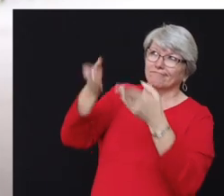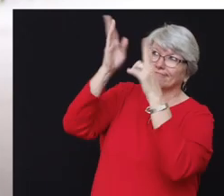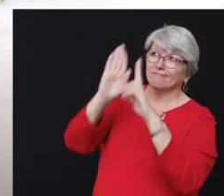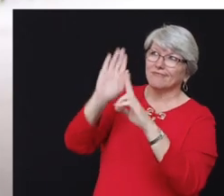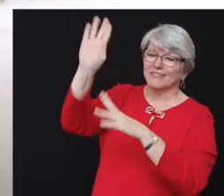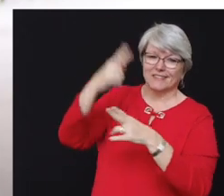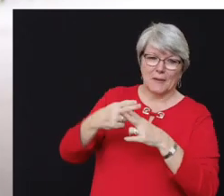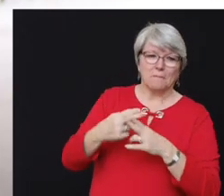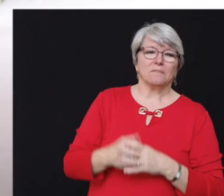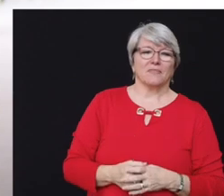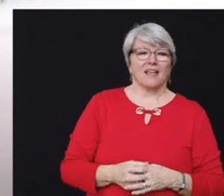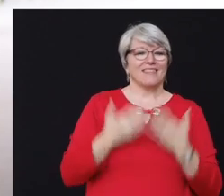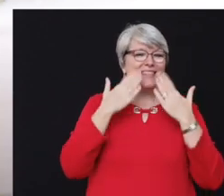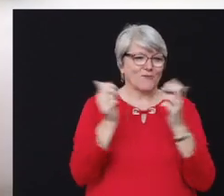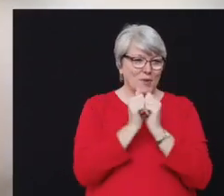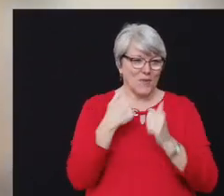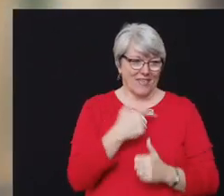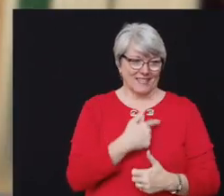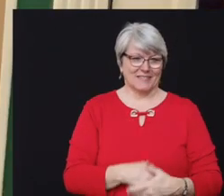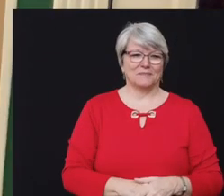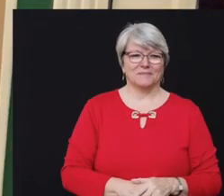in your home today. Again, thanks for being with us.